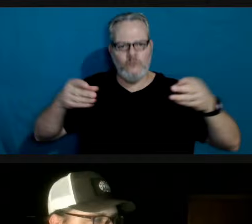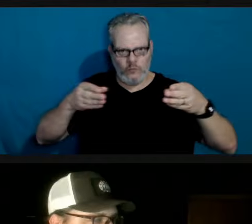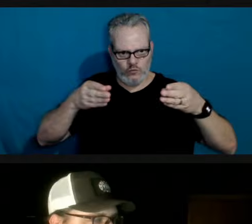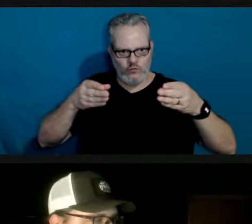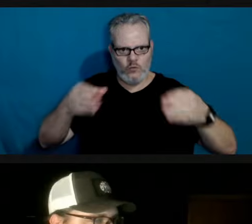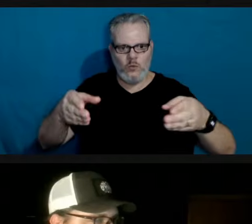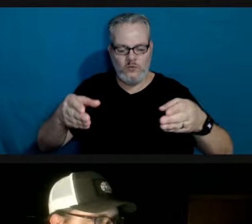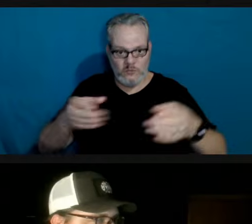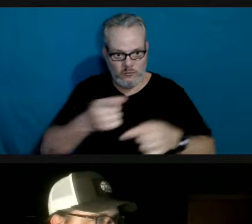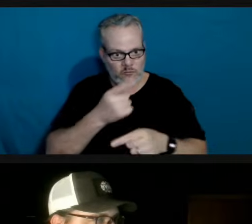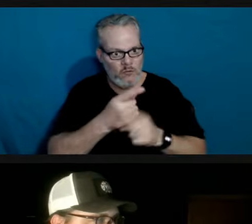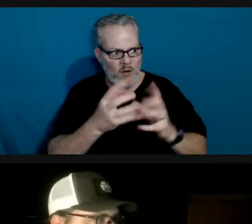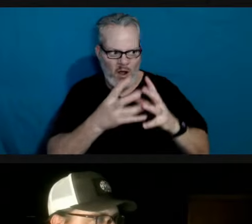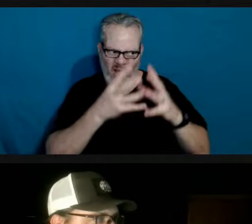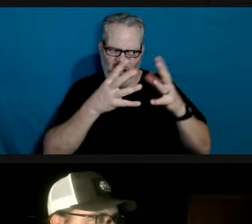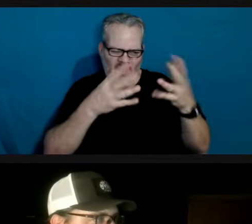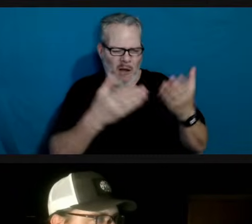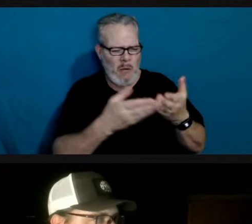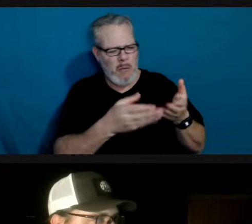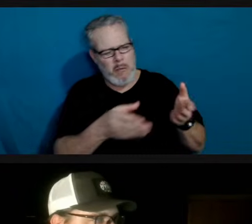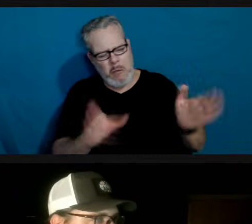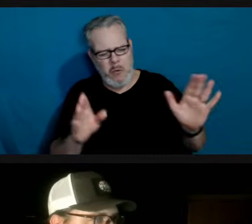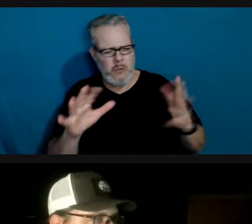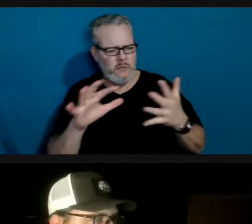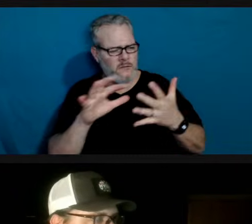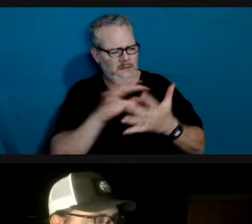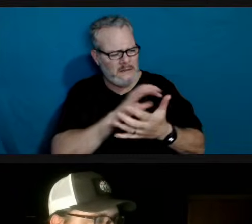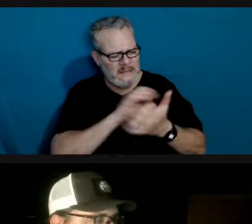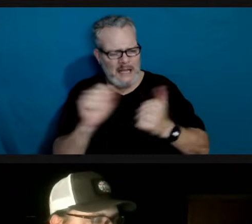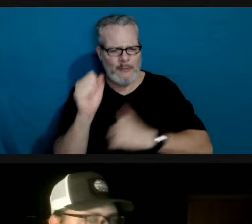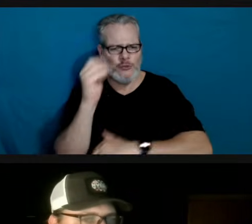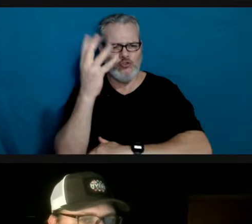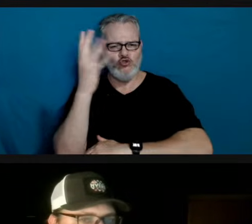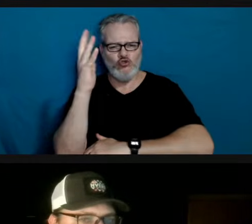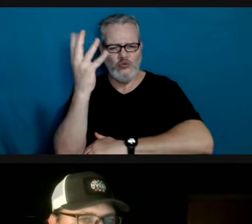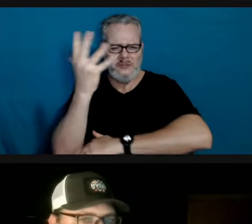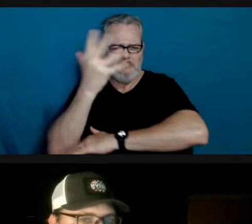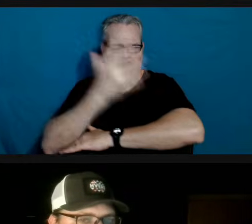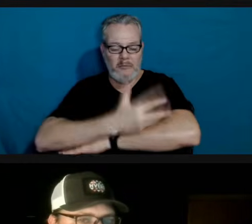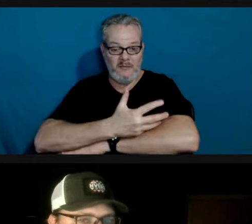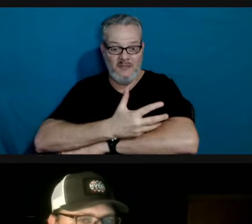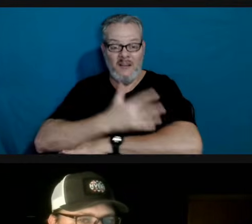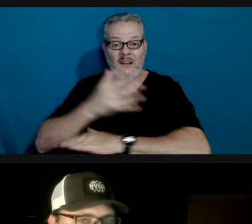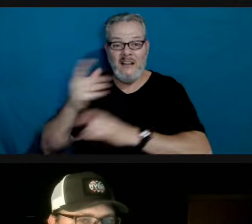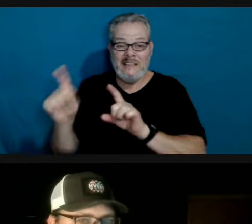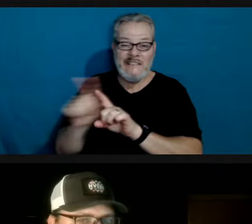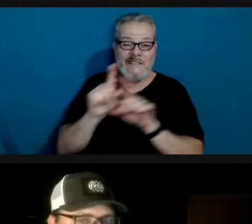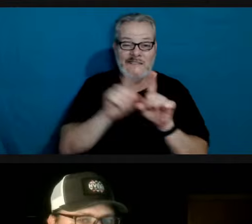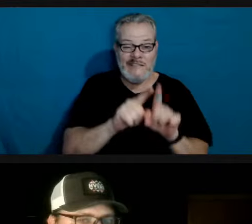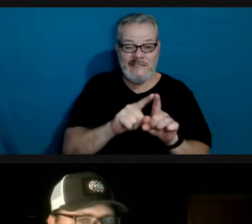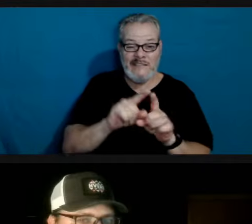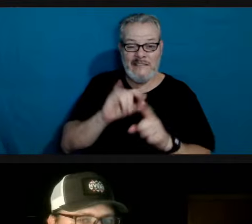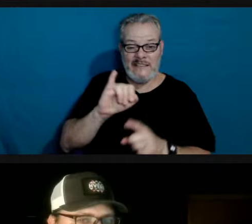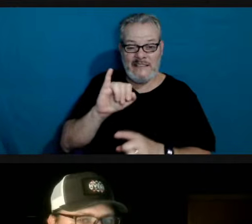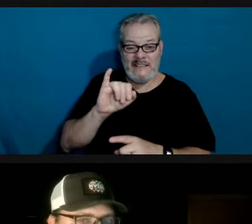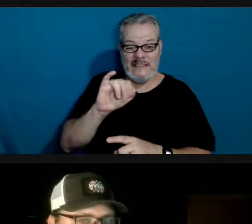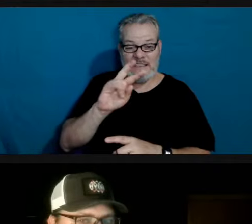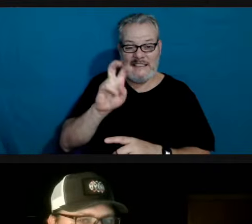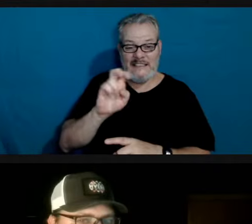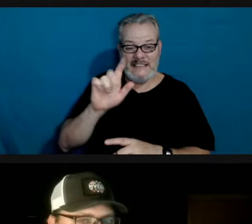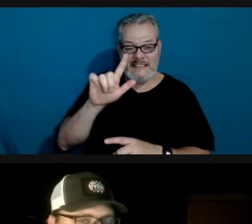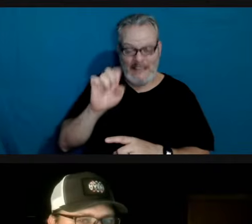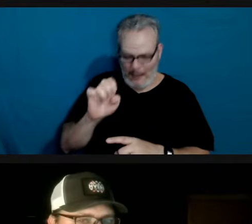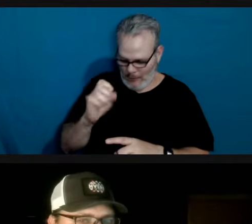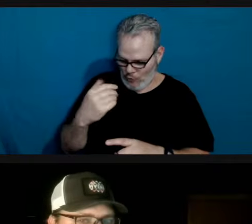damage, widespread damage, trees down, it's not like a Zell where it's super concentrated. You have dozens of